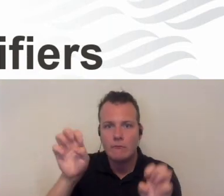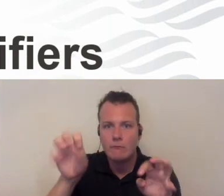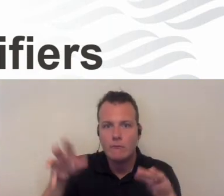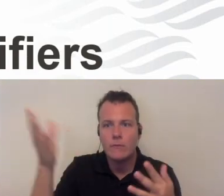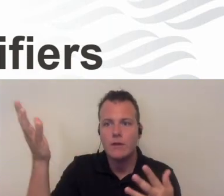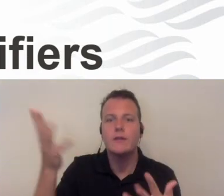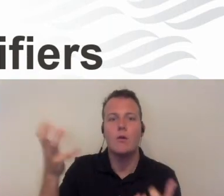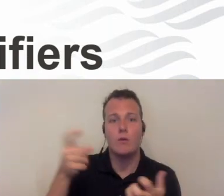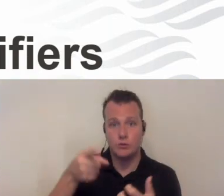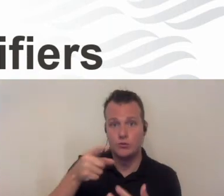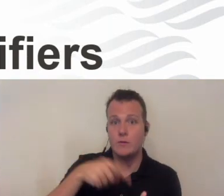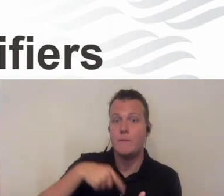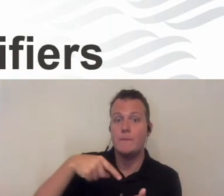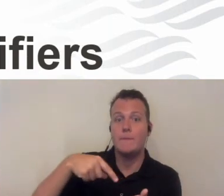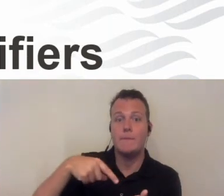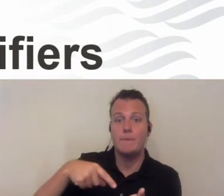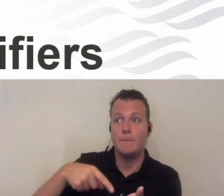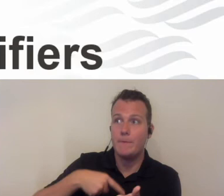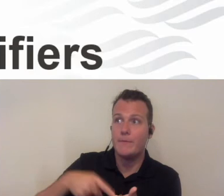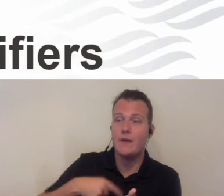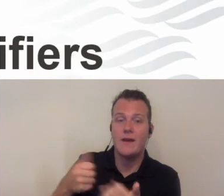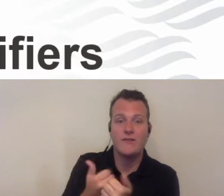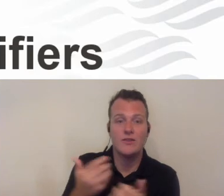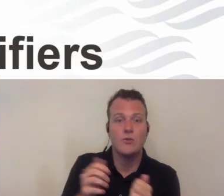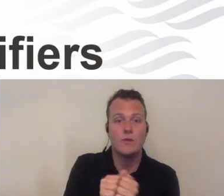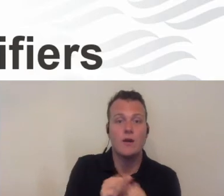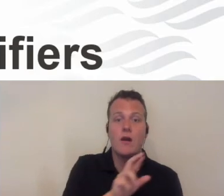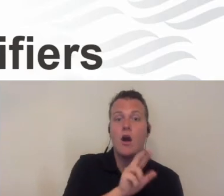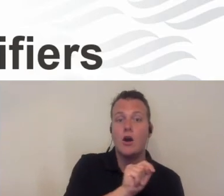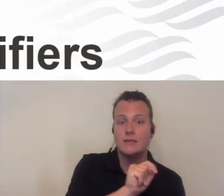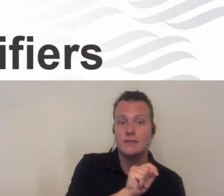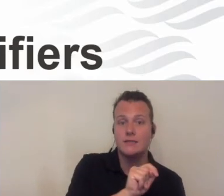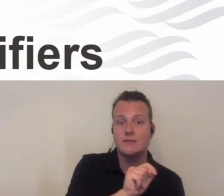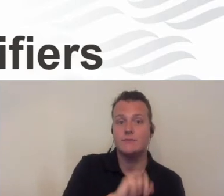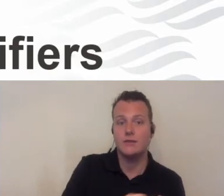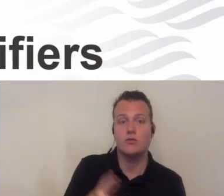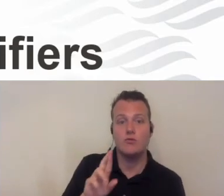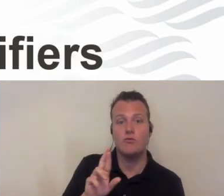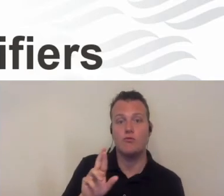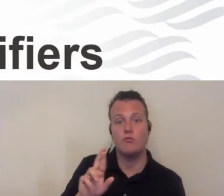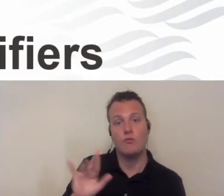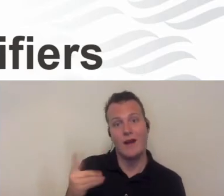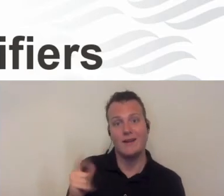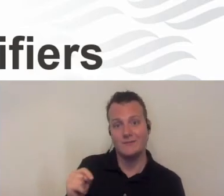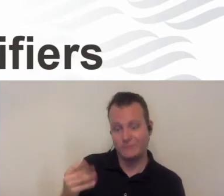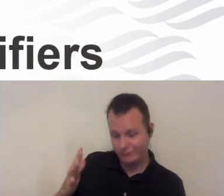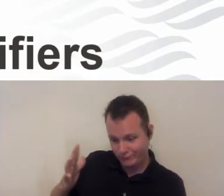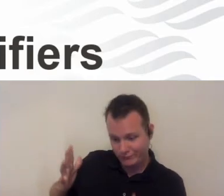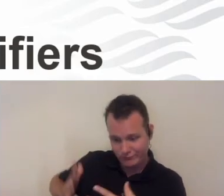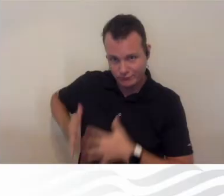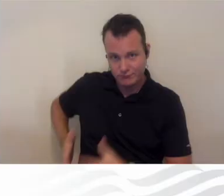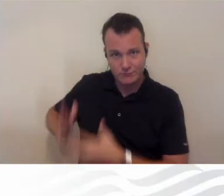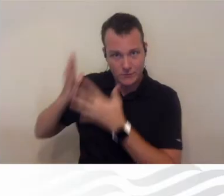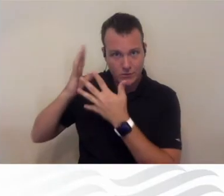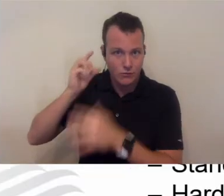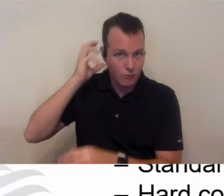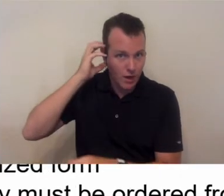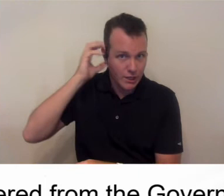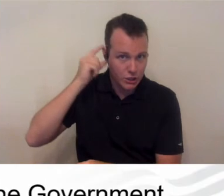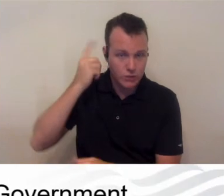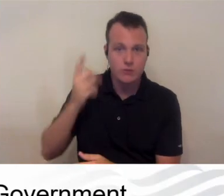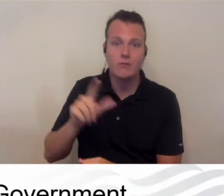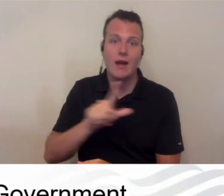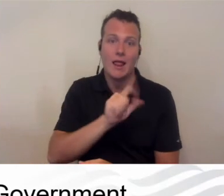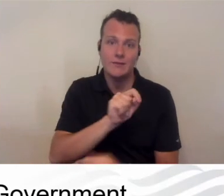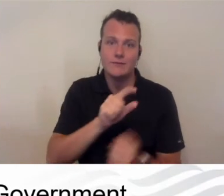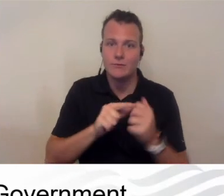you bill for everything you do with RT, which is the right side of the body, which in our case would be the right ear, or the LT,